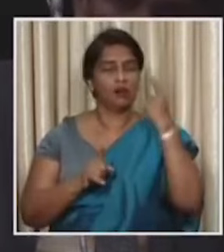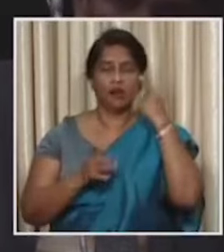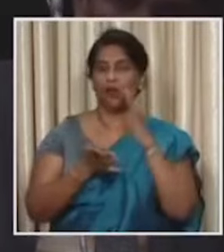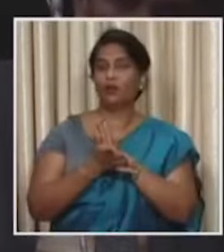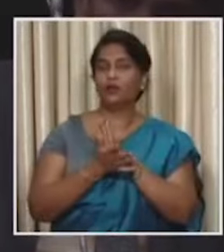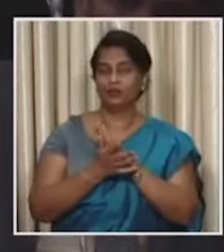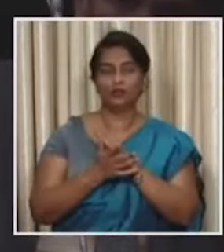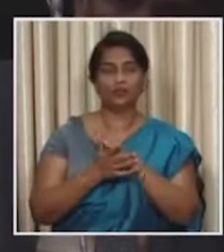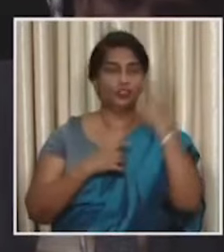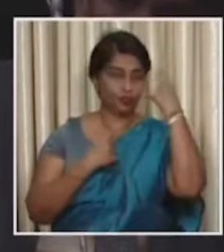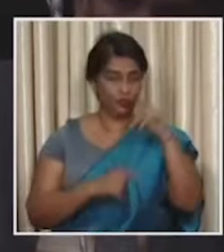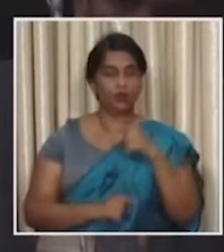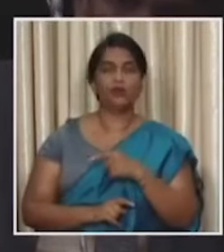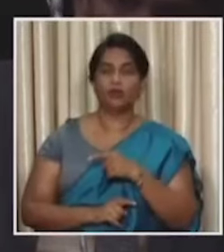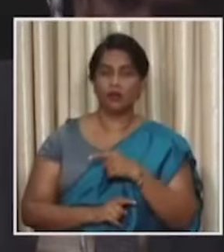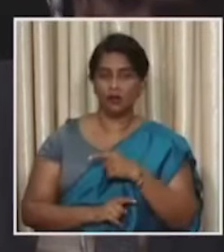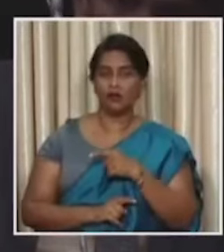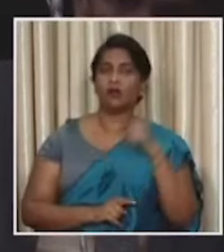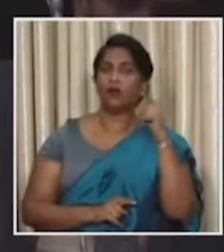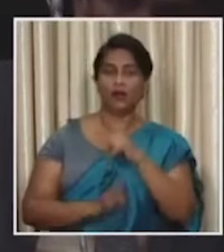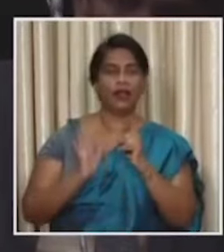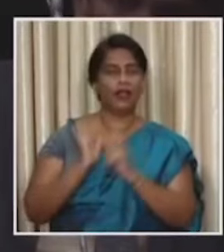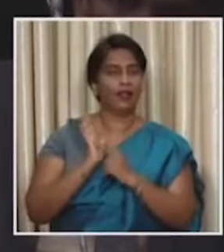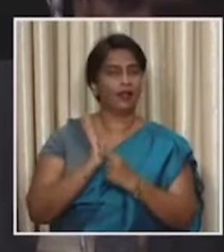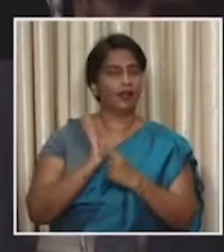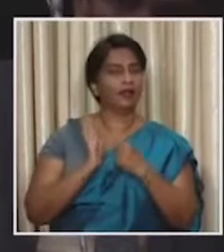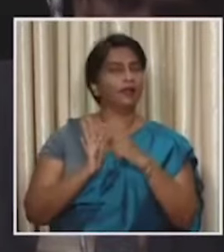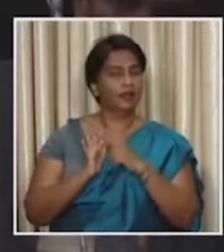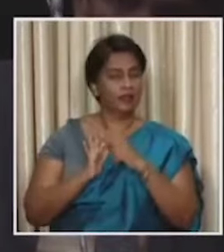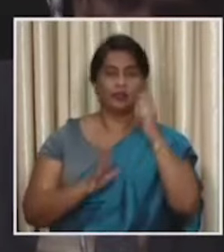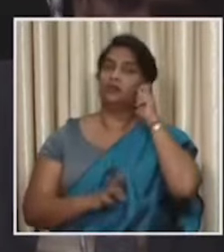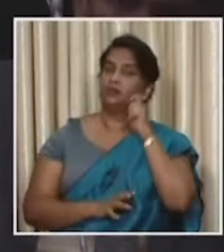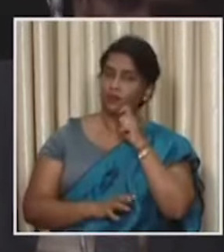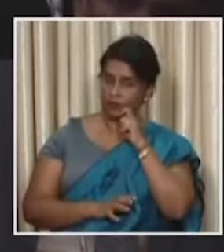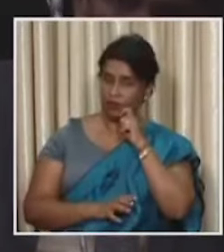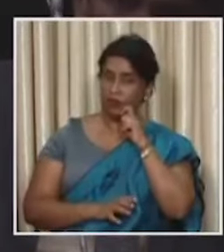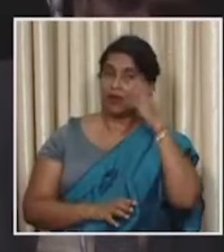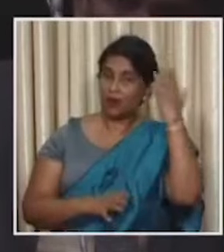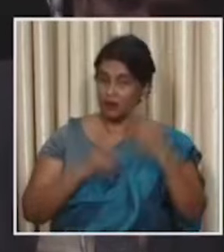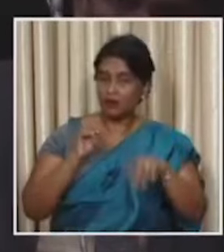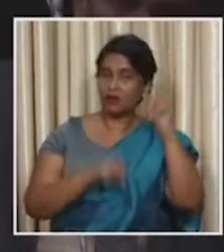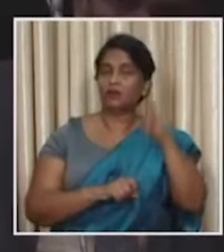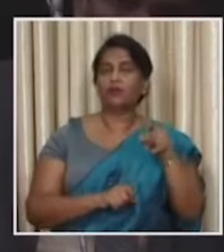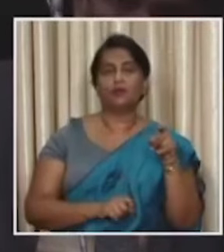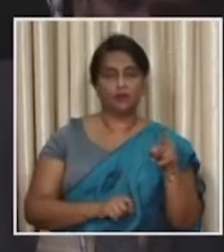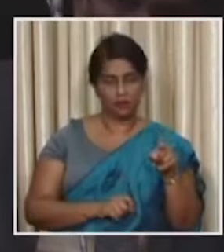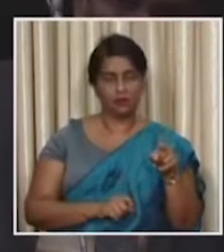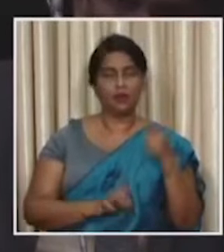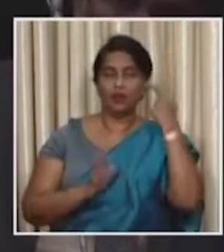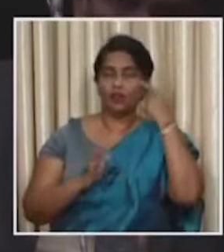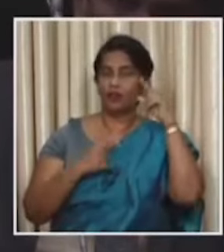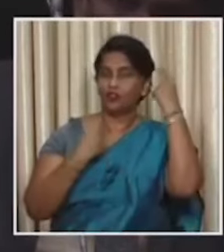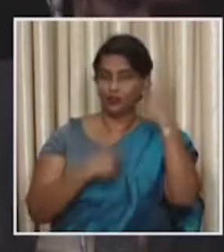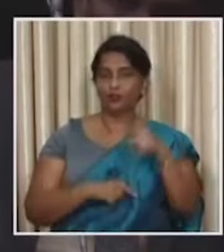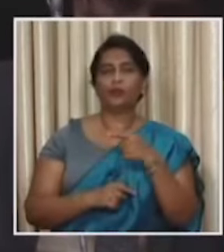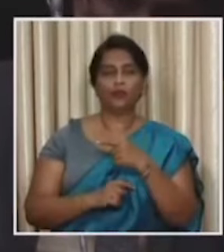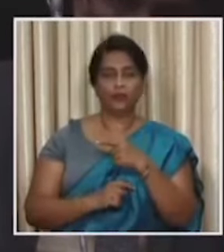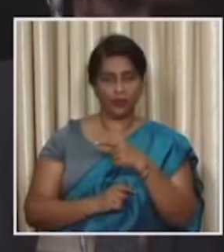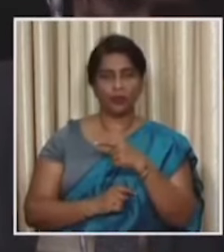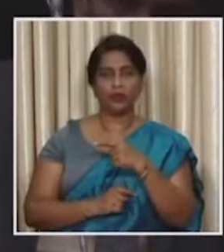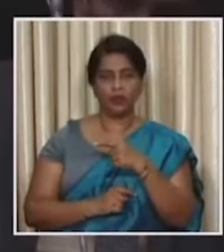people who lost their lives, is identical, is no different from the JVP's memorialization. There cannot be any